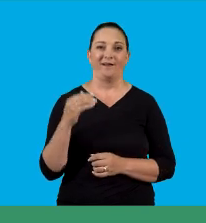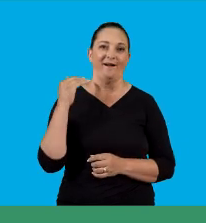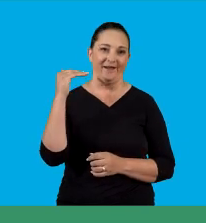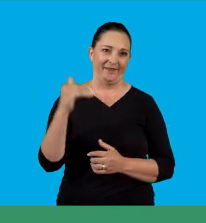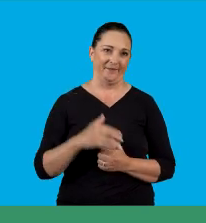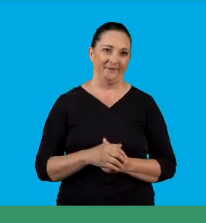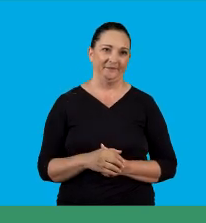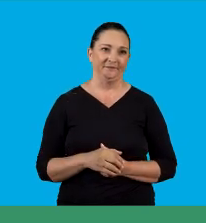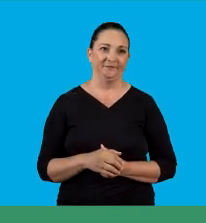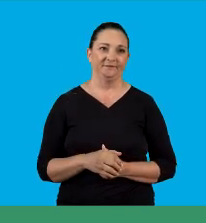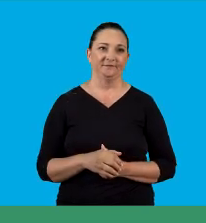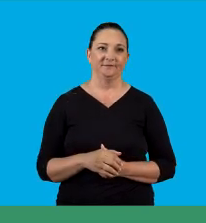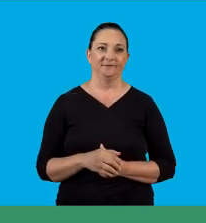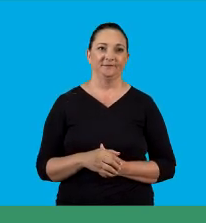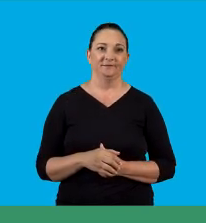higher.